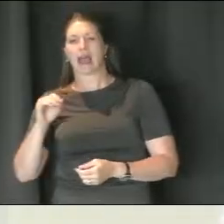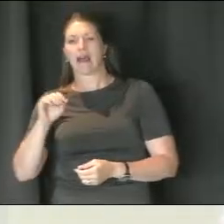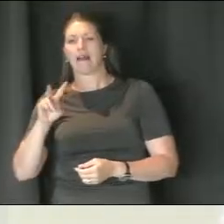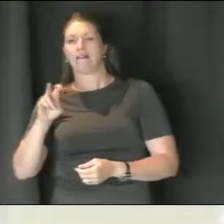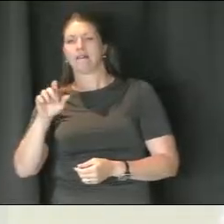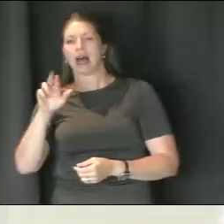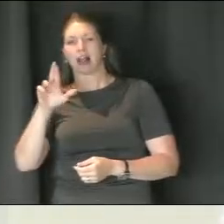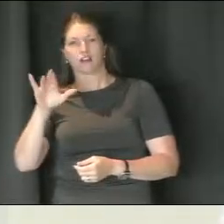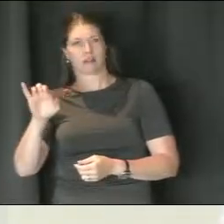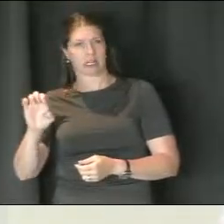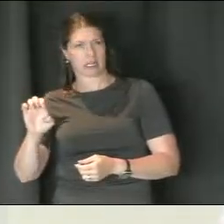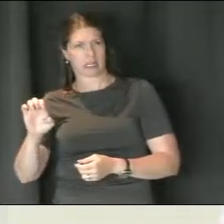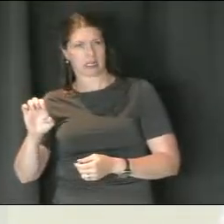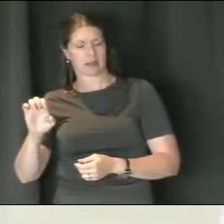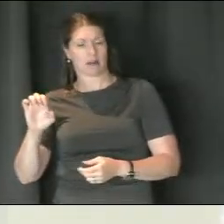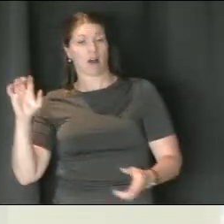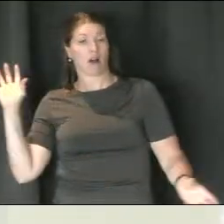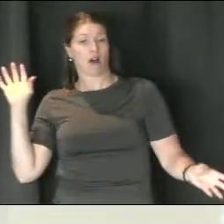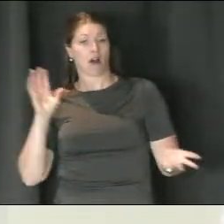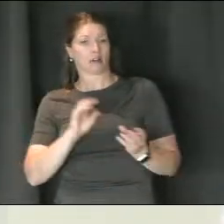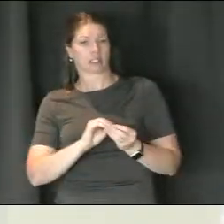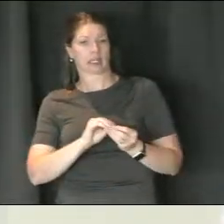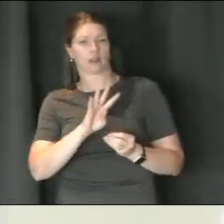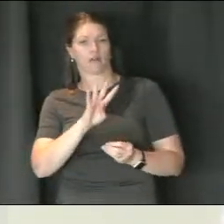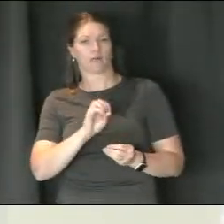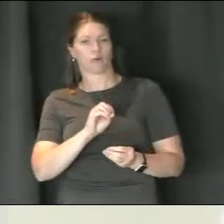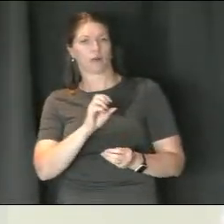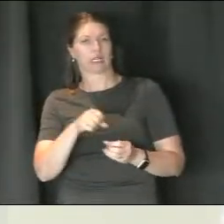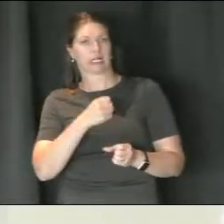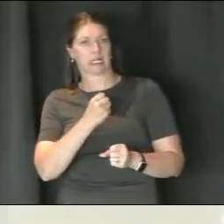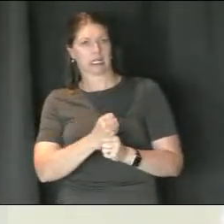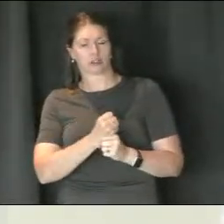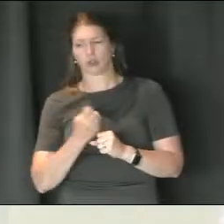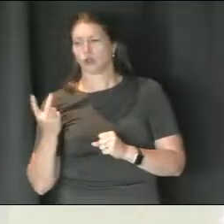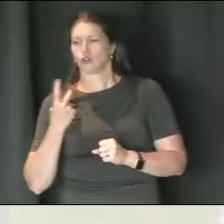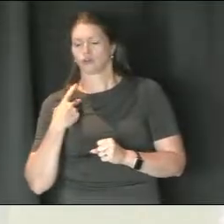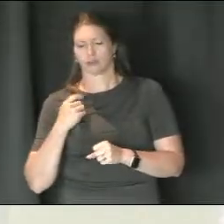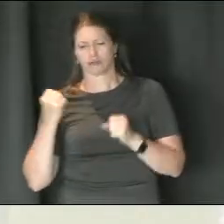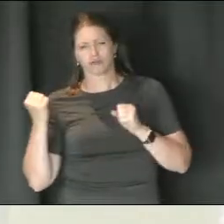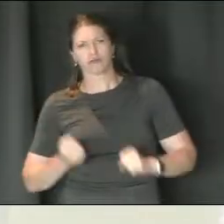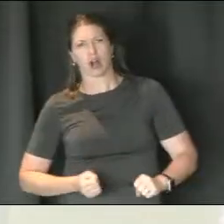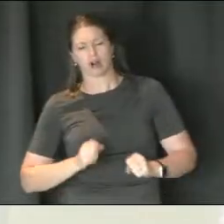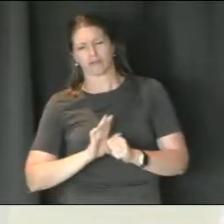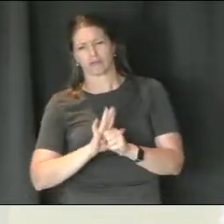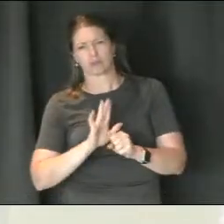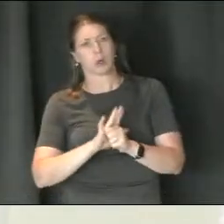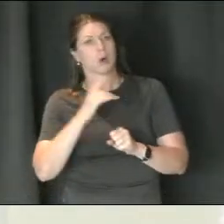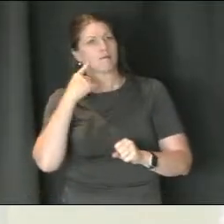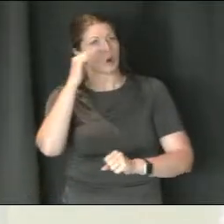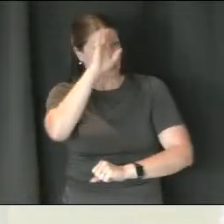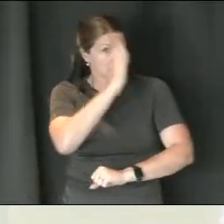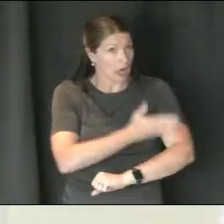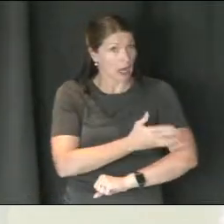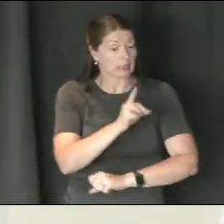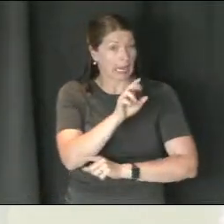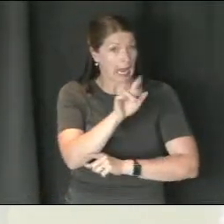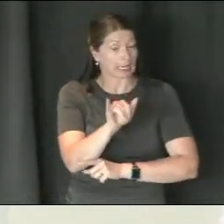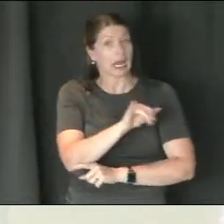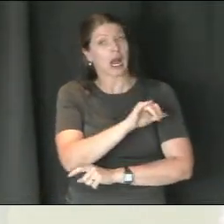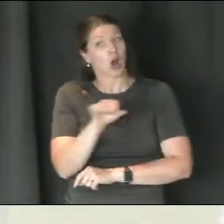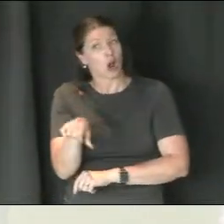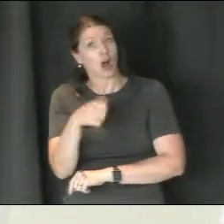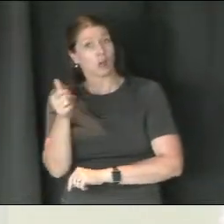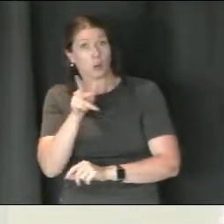For over 40 years, we have been strong and persistent advocates for Danny and for others with disabilities in our